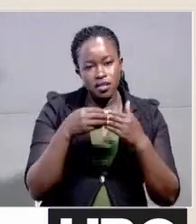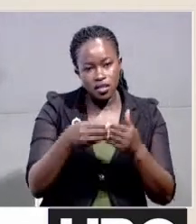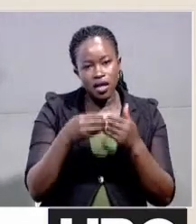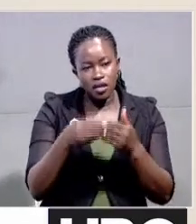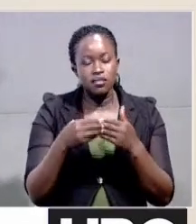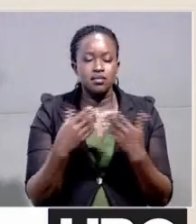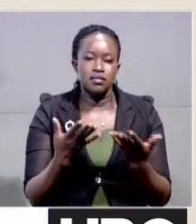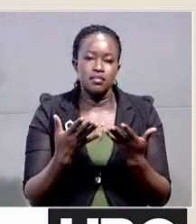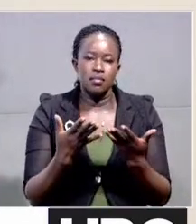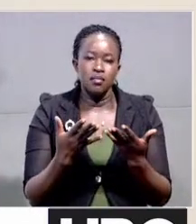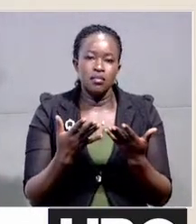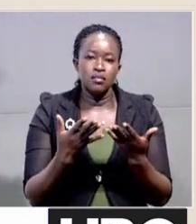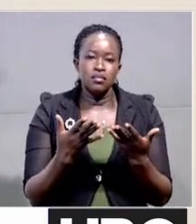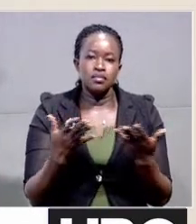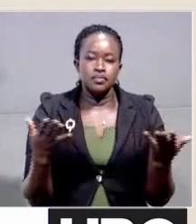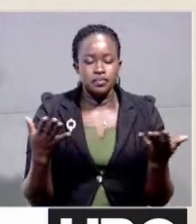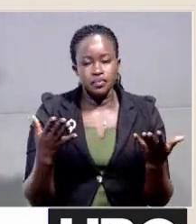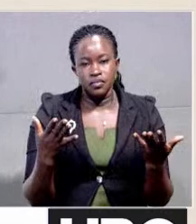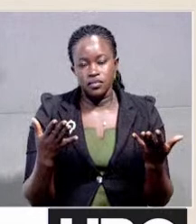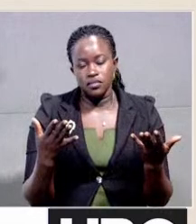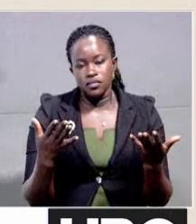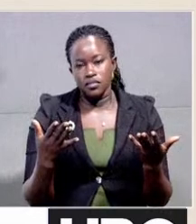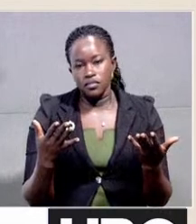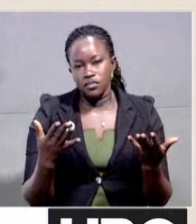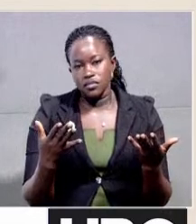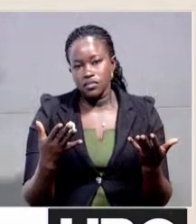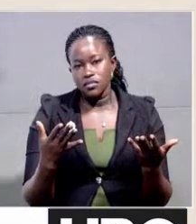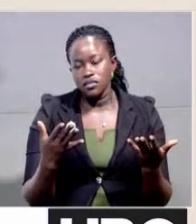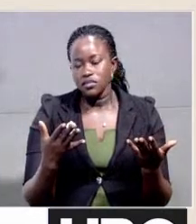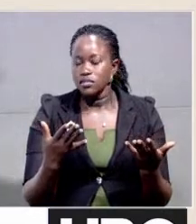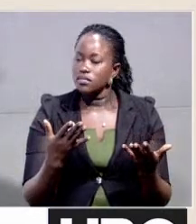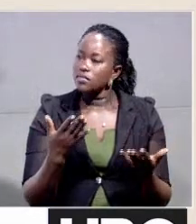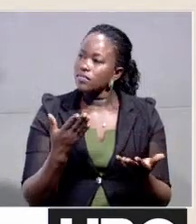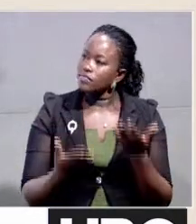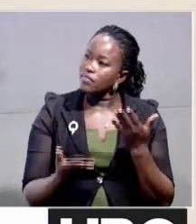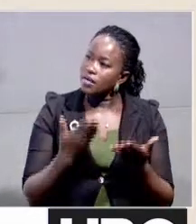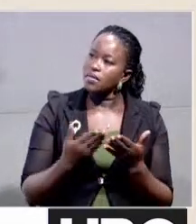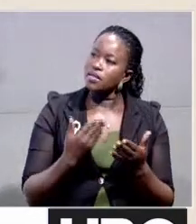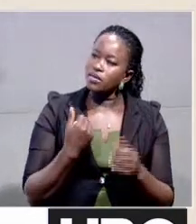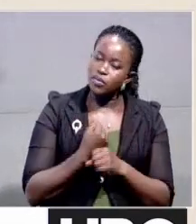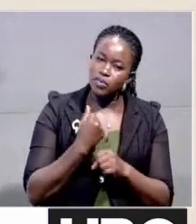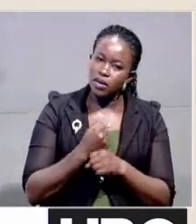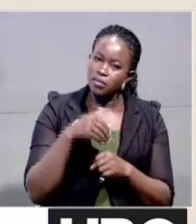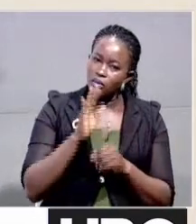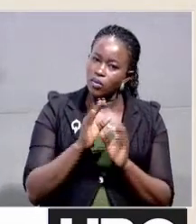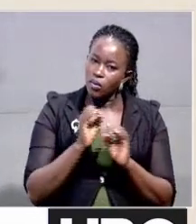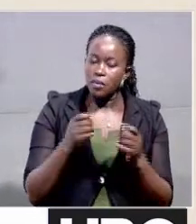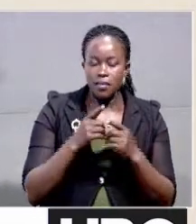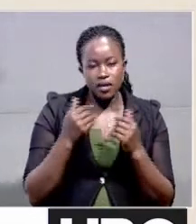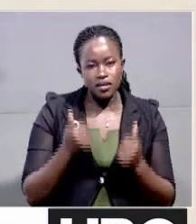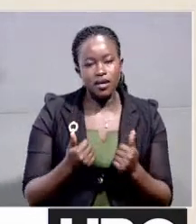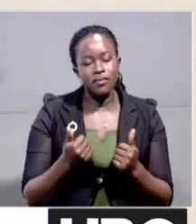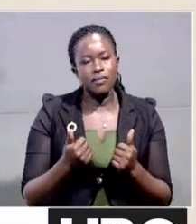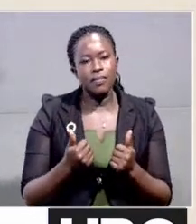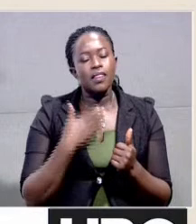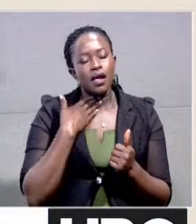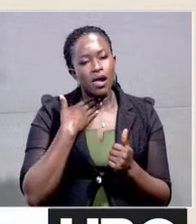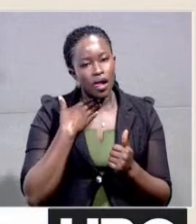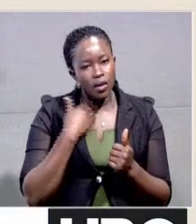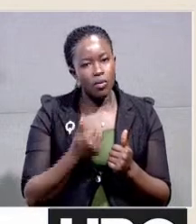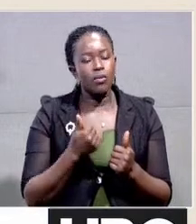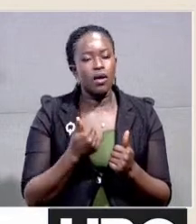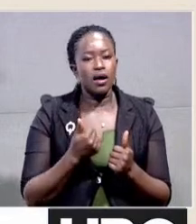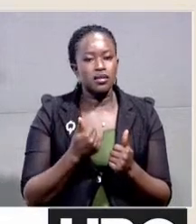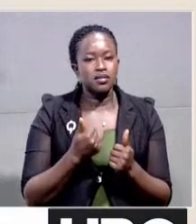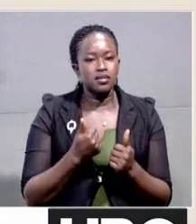involved. This is now a different thing. You are now going to be fully involved in